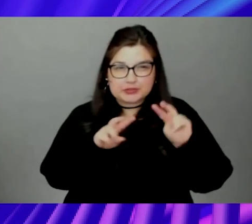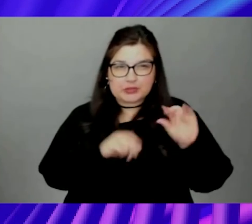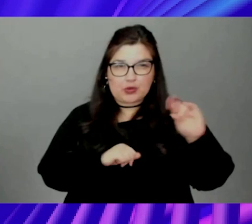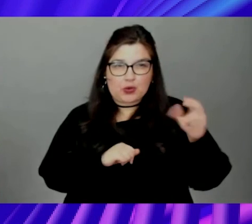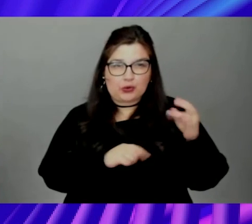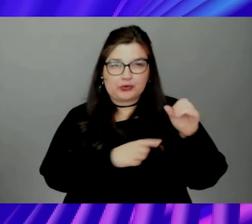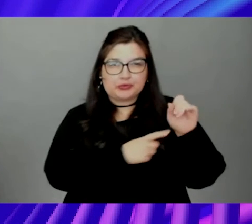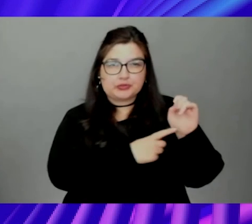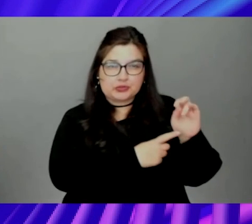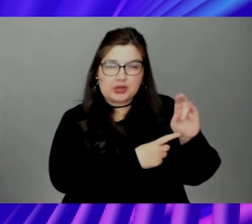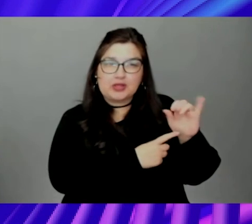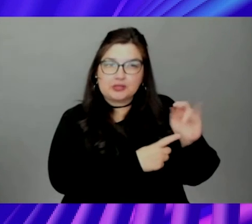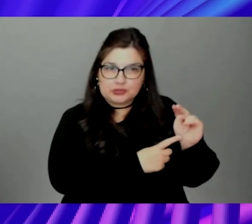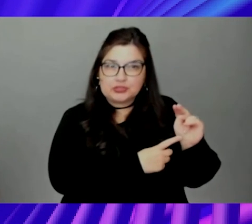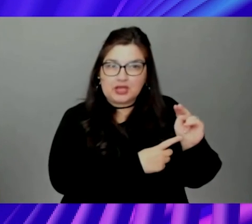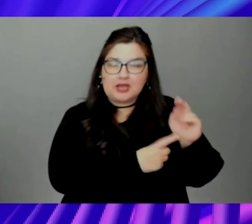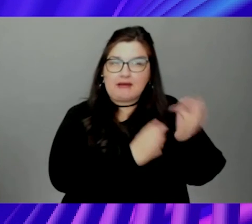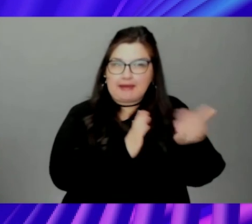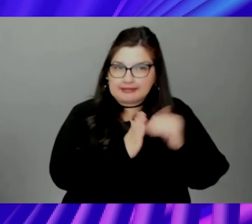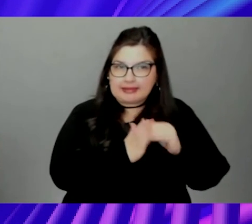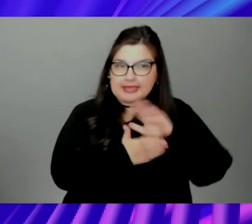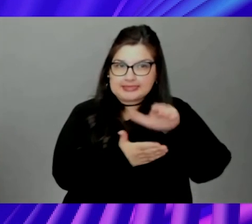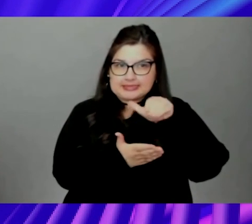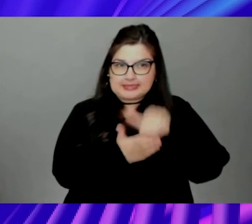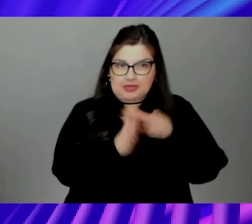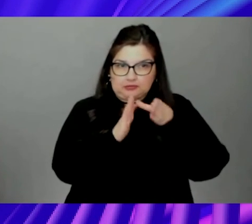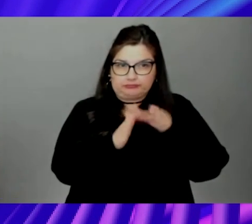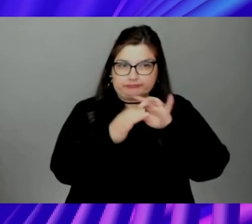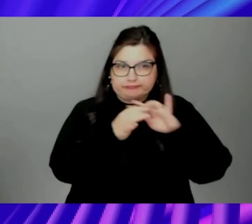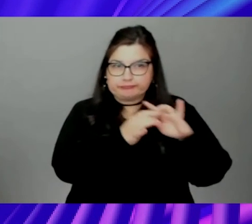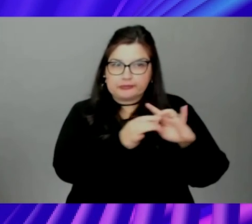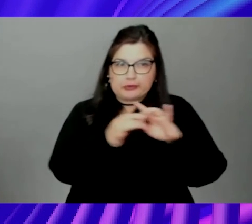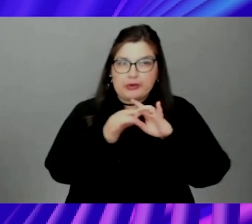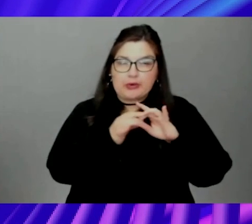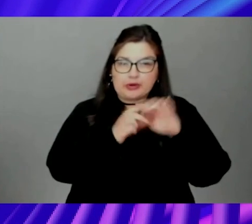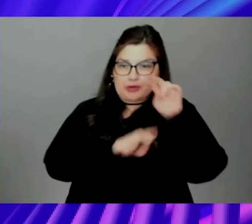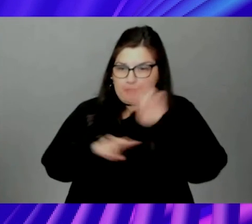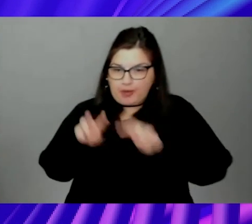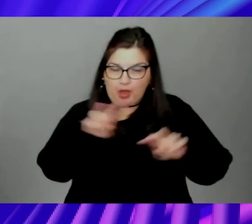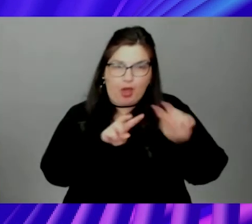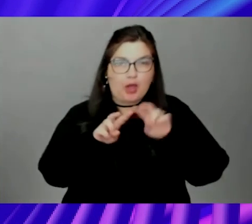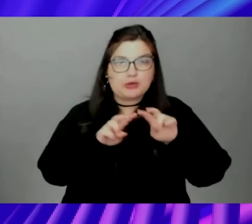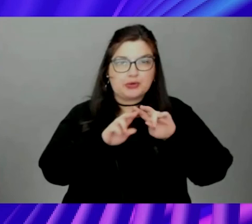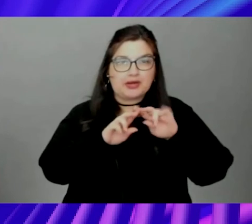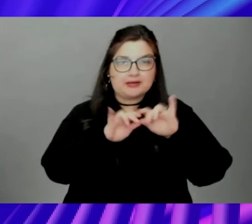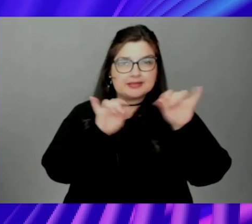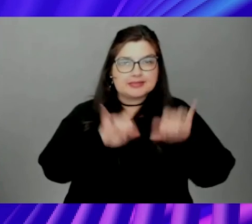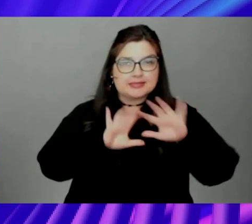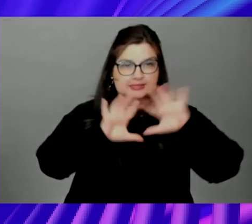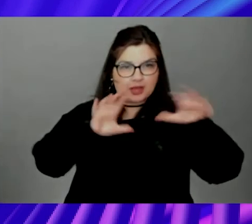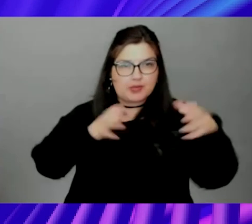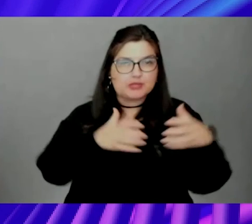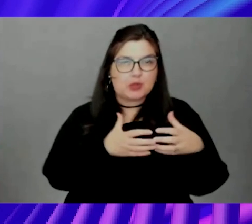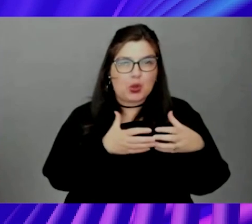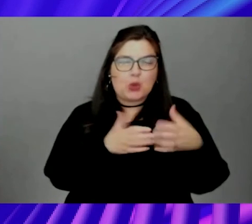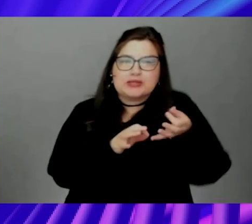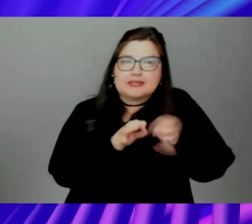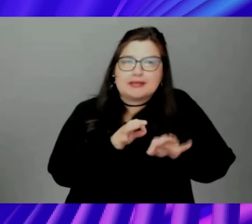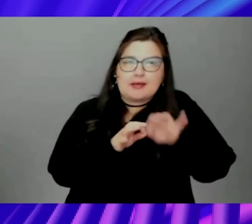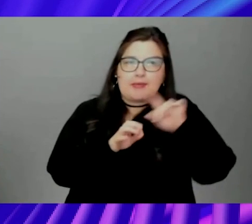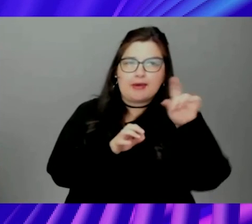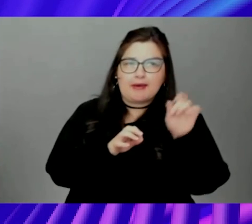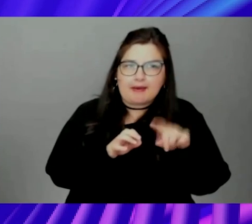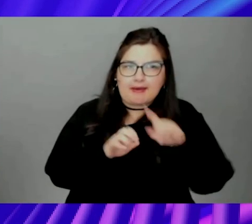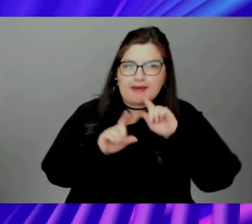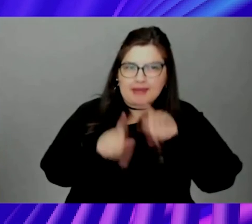makes it a little bit easier for monitoring the system as a whole. So it makes it easier to answer some of the questions like, what is the percentage of completion